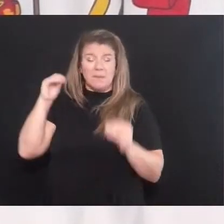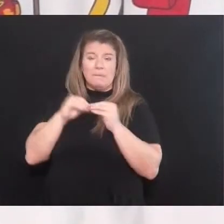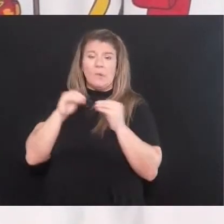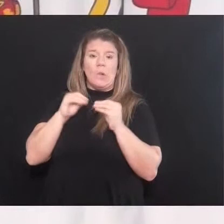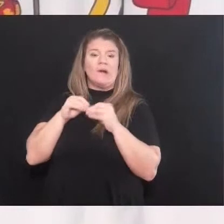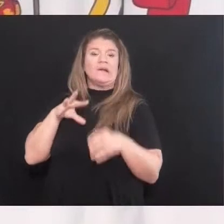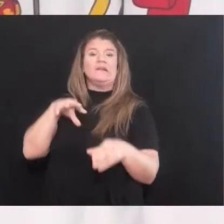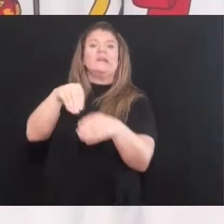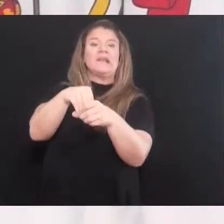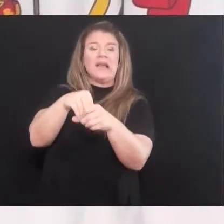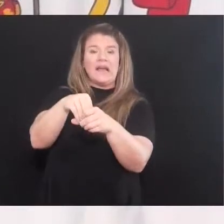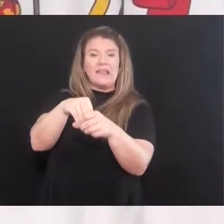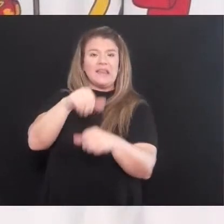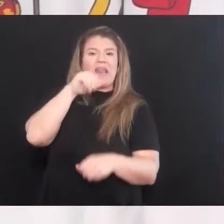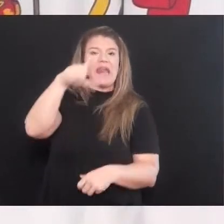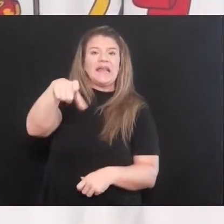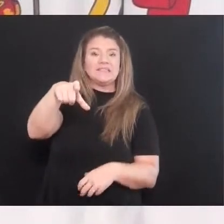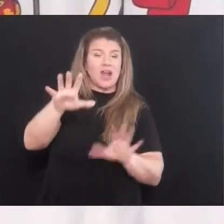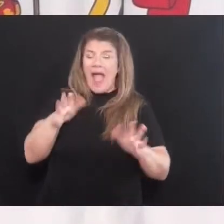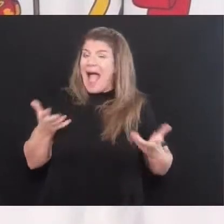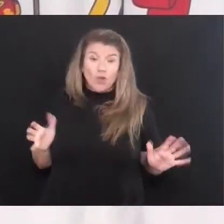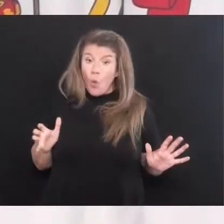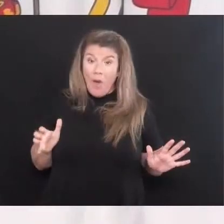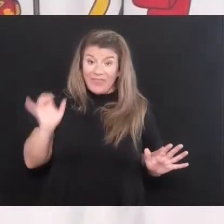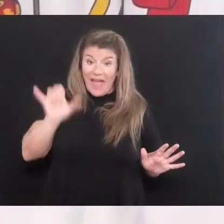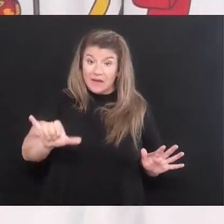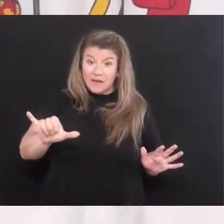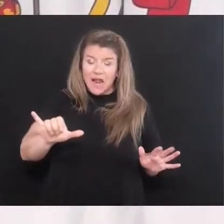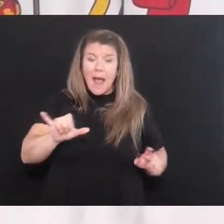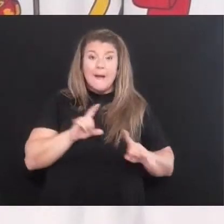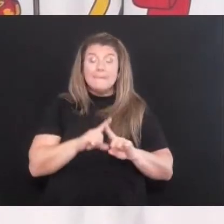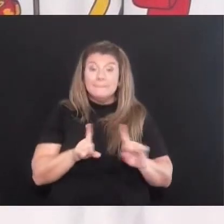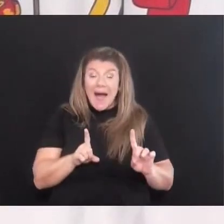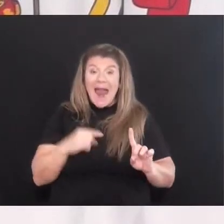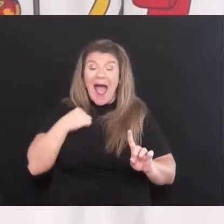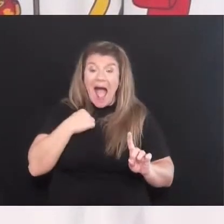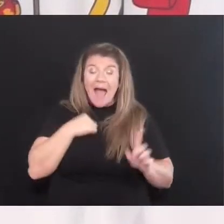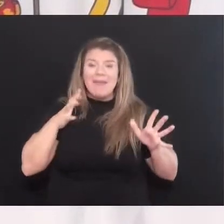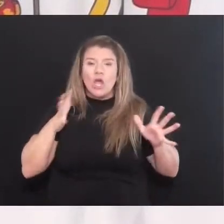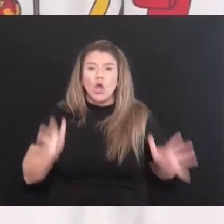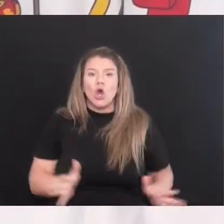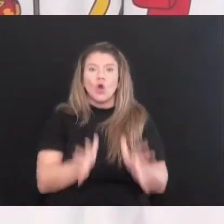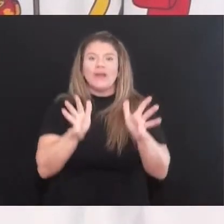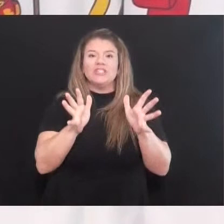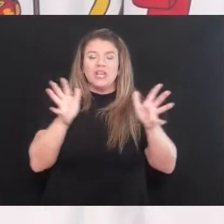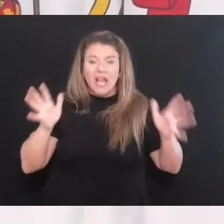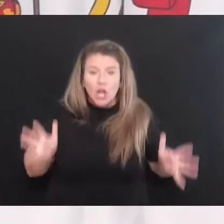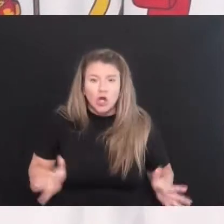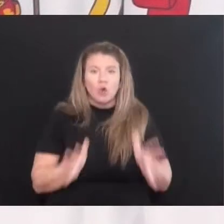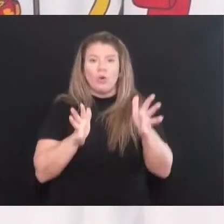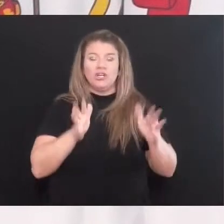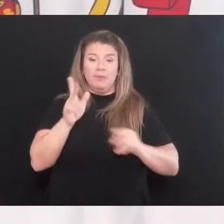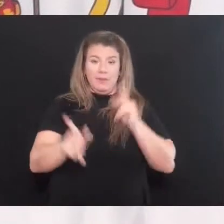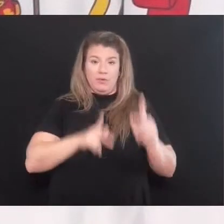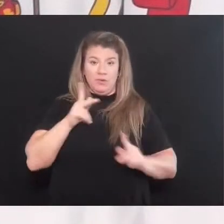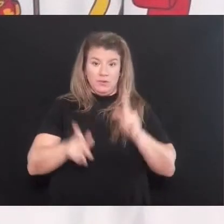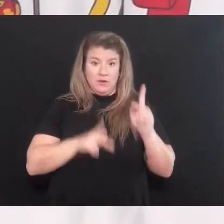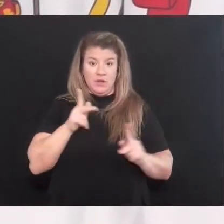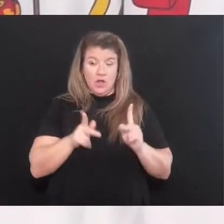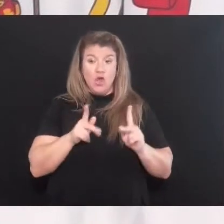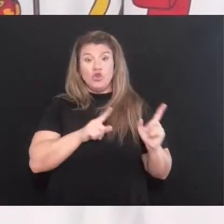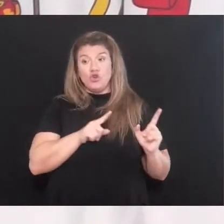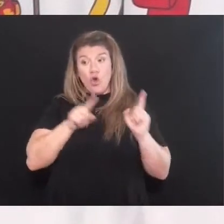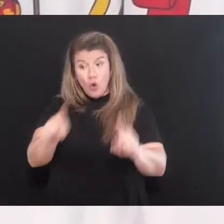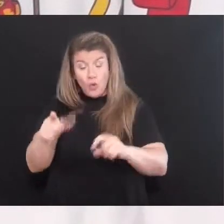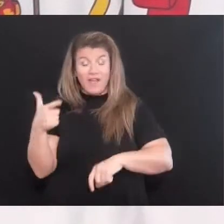right now. We don't want that. But we've got to encourage people as Republican governors, without any question, to go